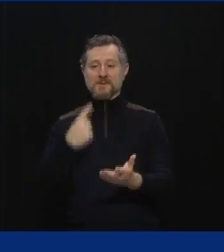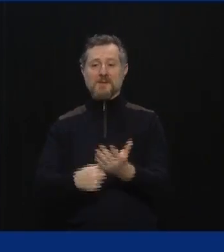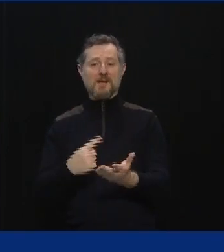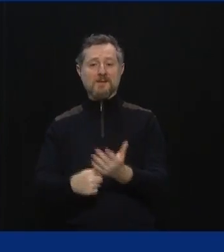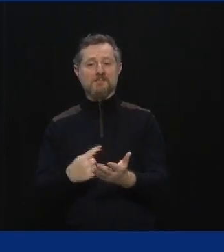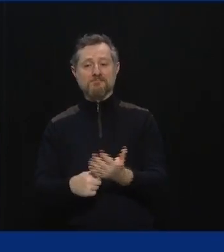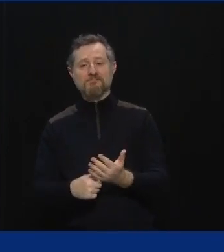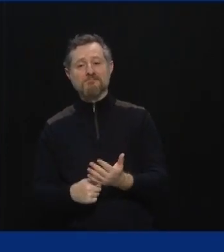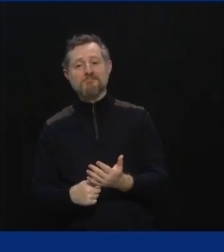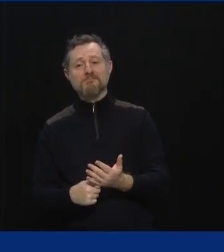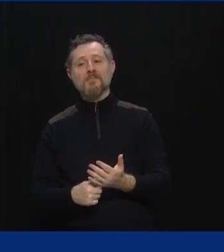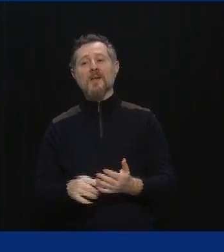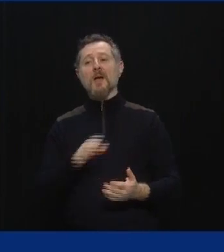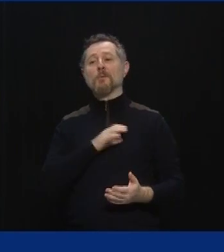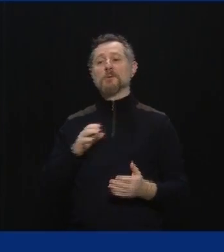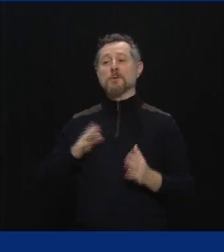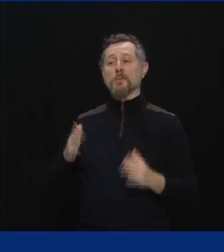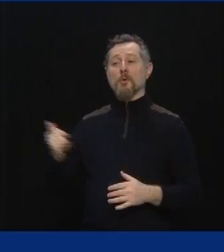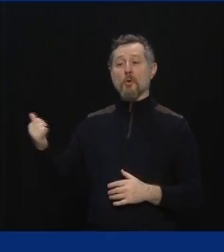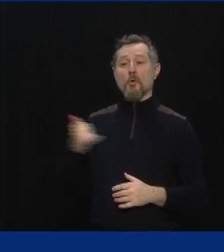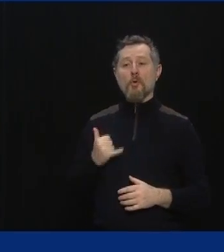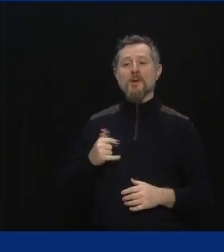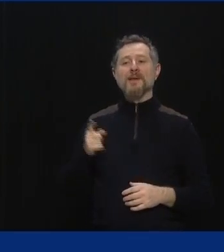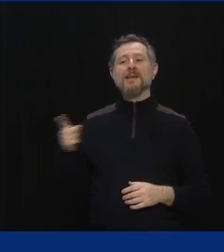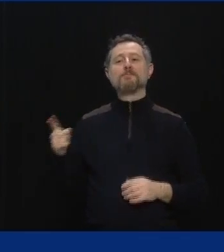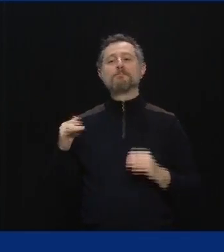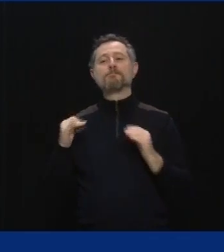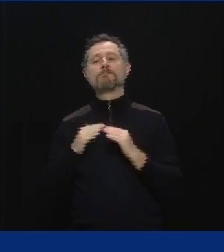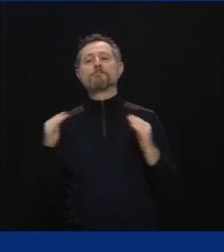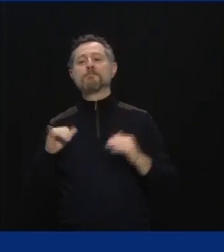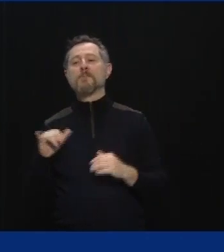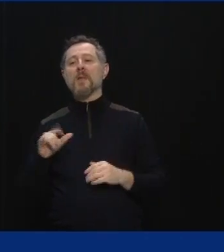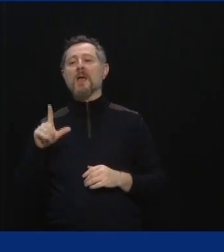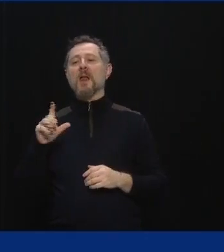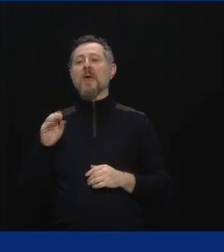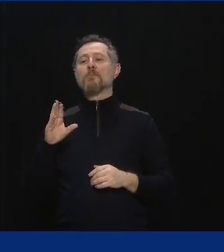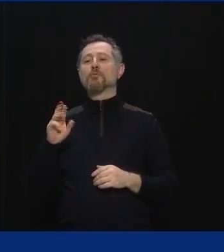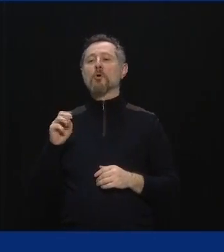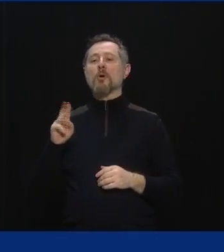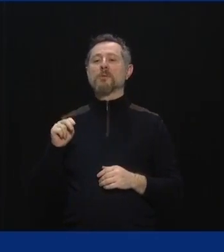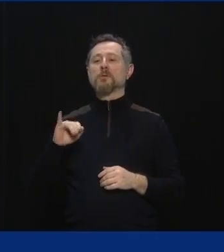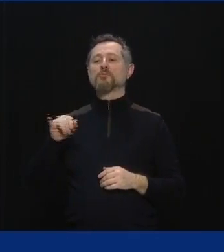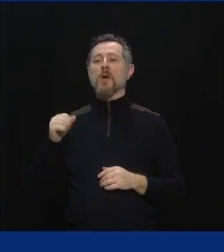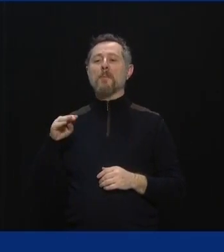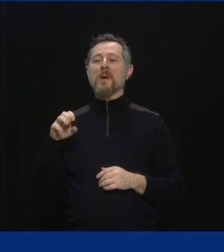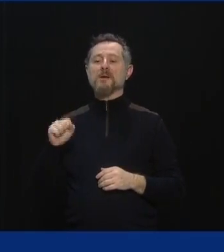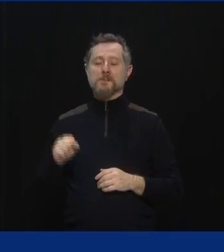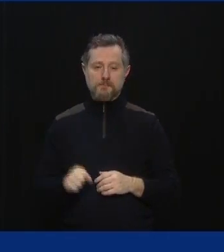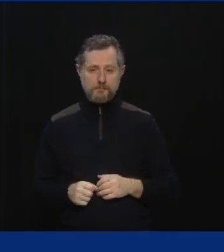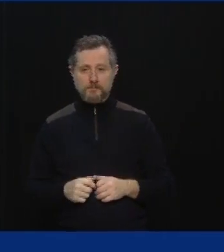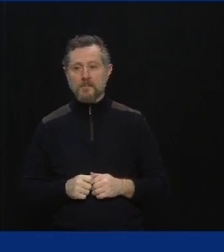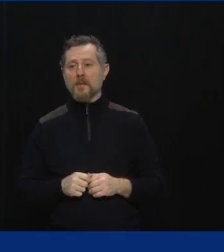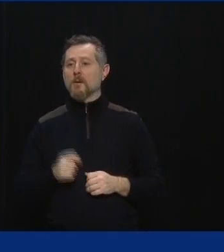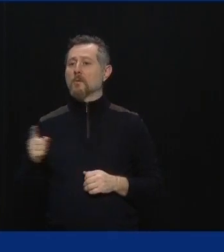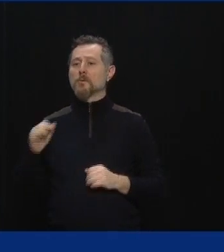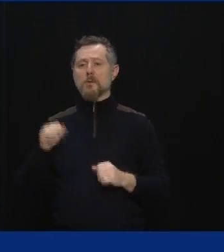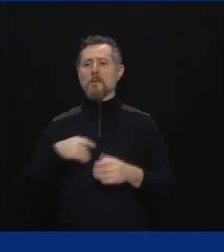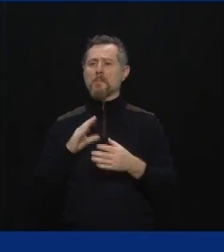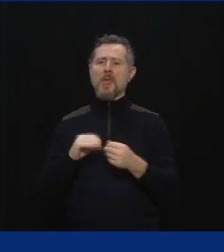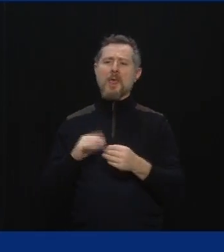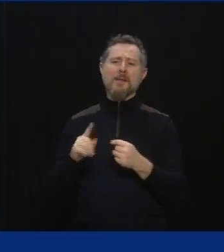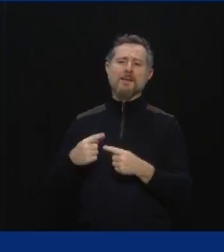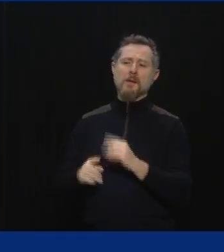The congressman calls me, and he's like LeBron James. Congressman Meeks, there's so much to say about him and his